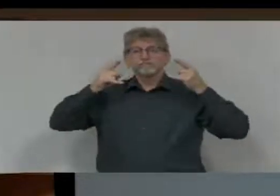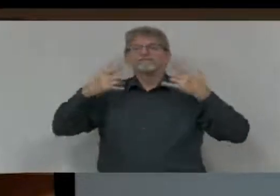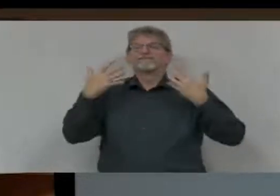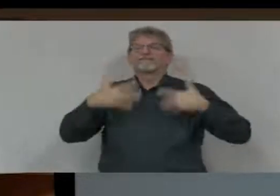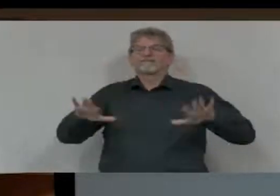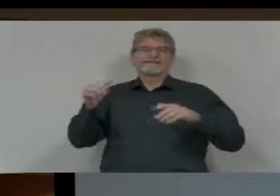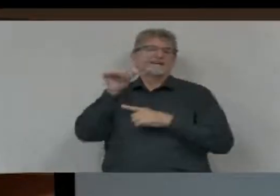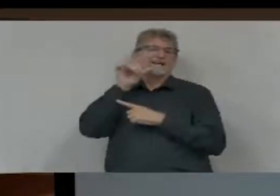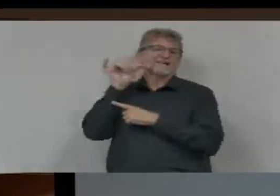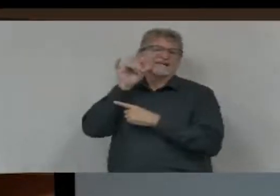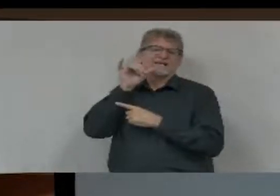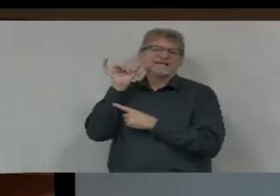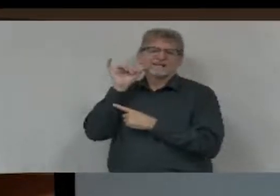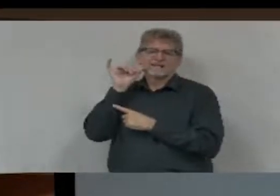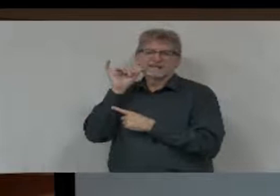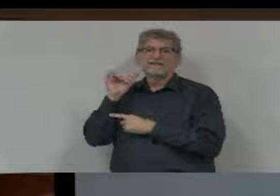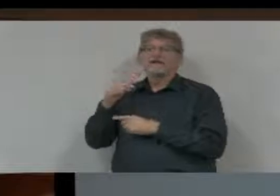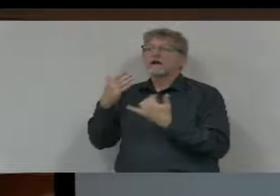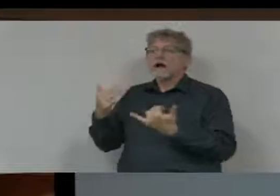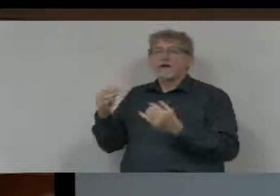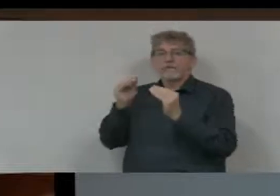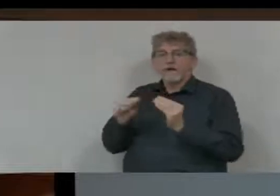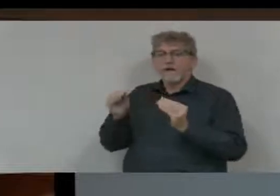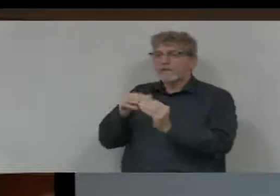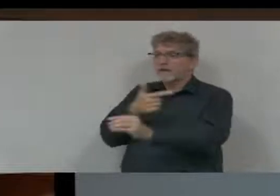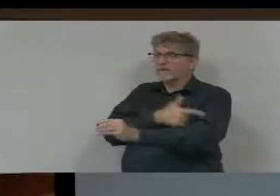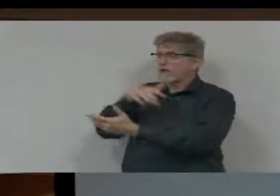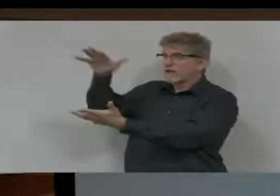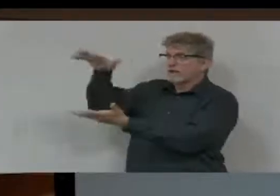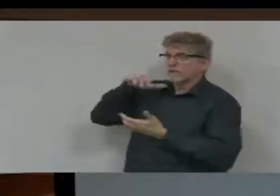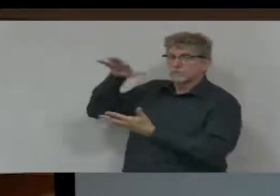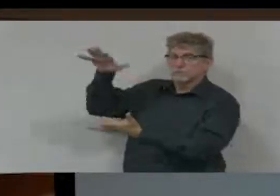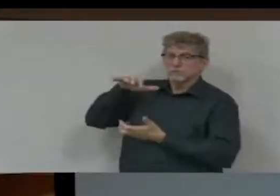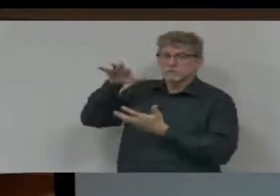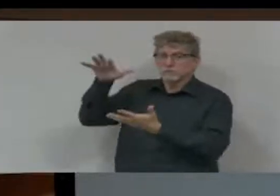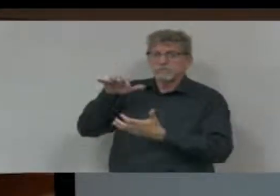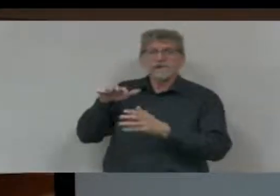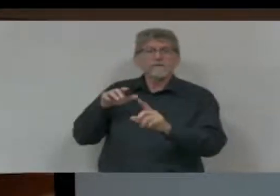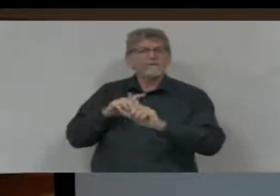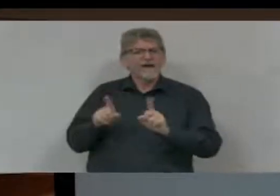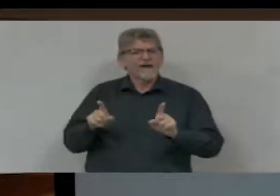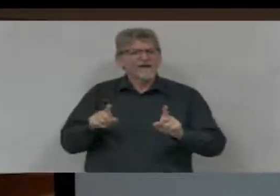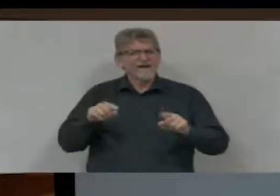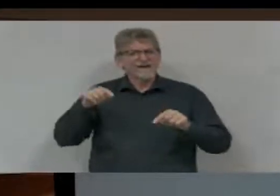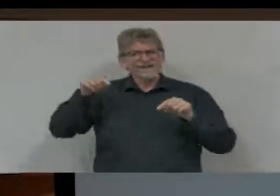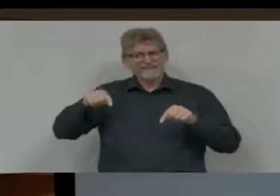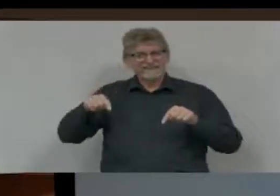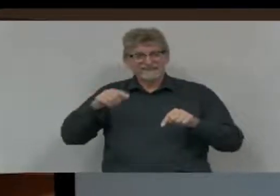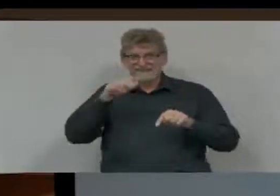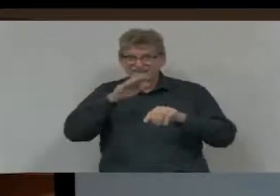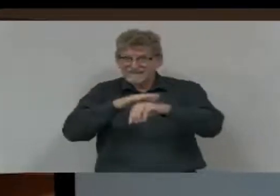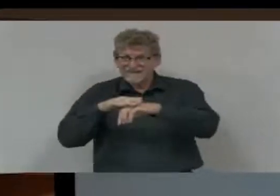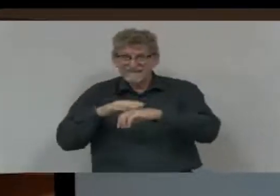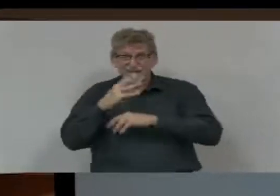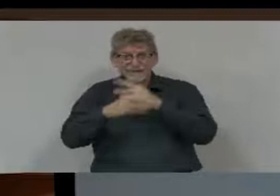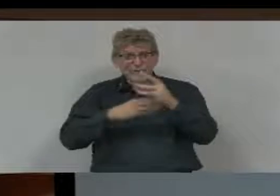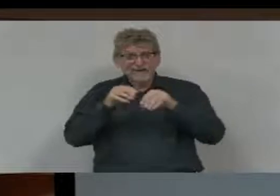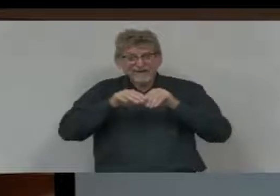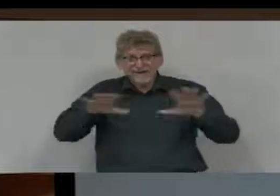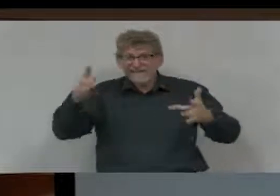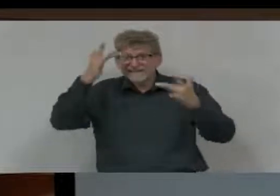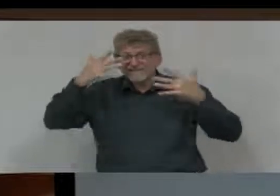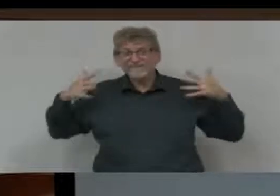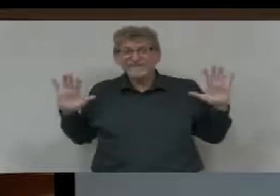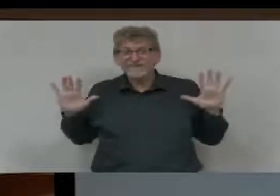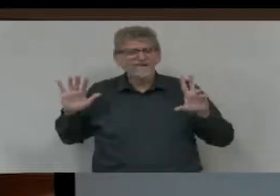the pandemic is unfortunately not over. Masks remain one of the best ways to prevent disease and save lives. And